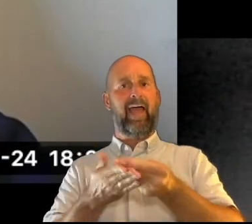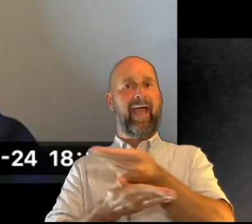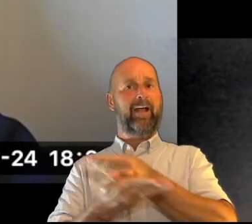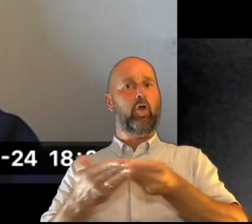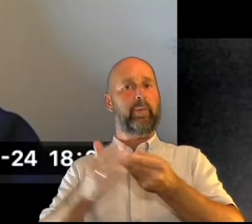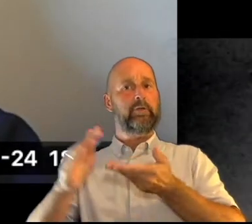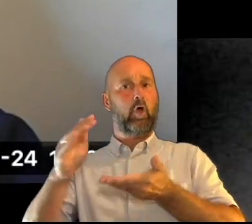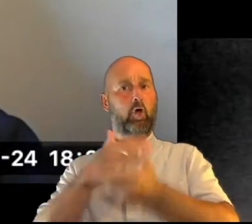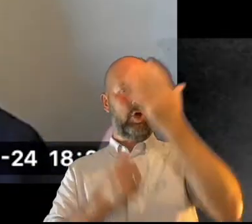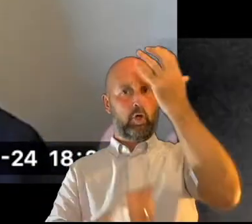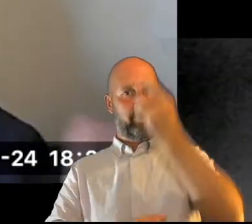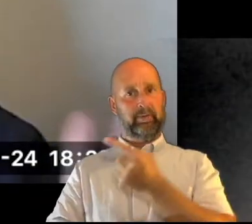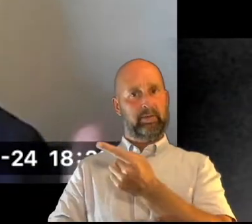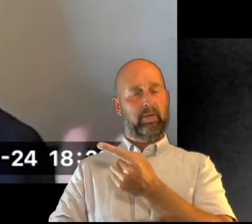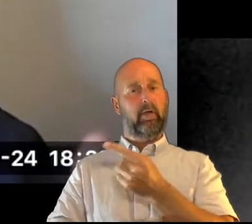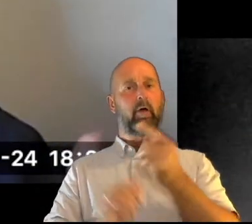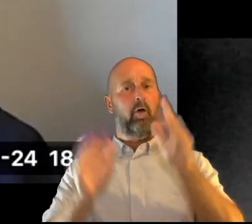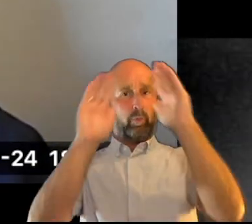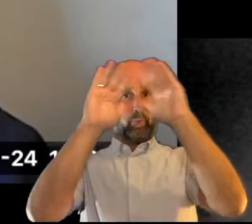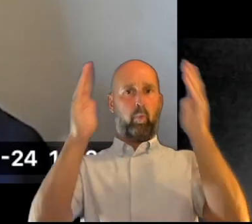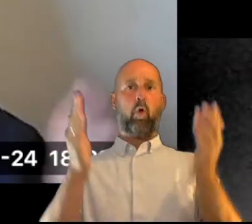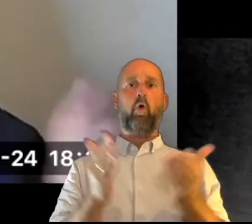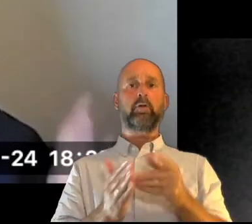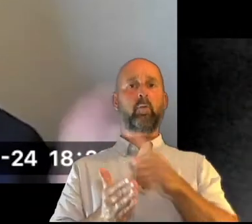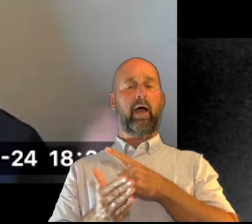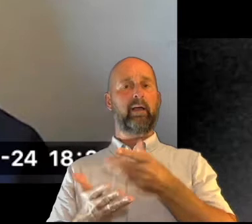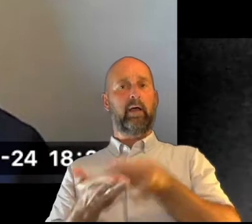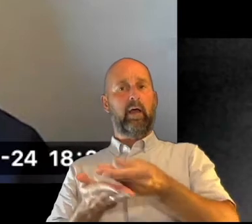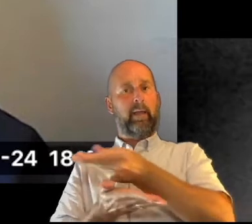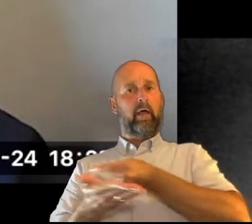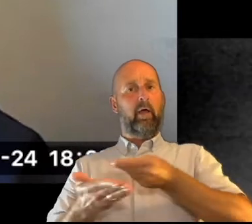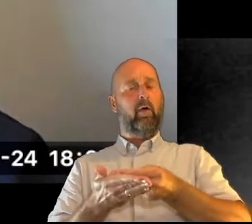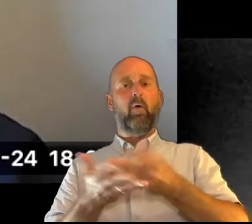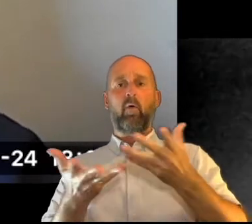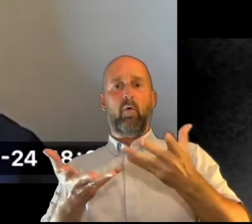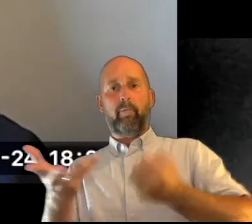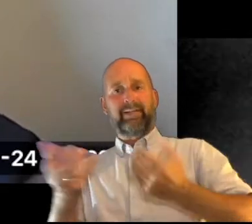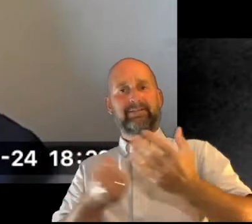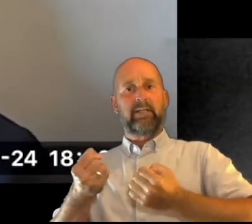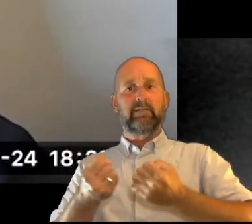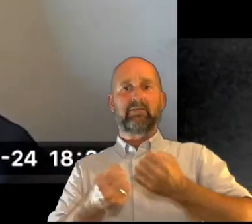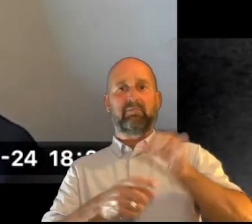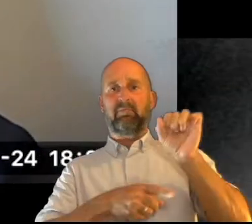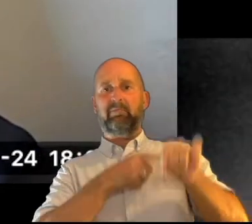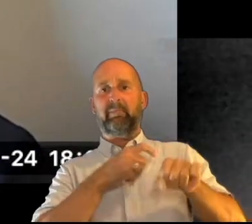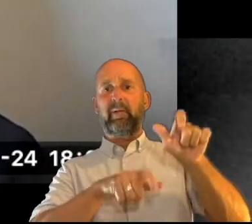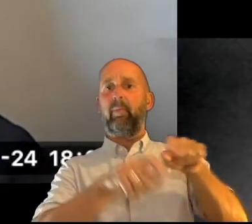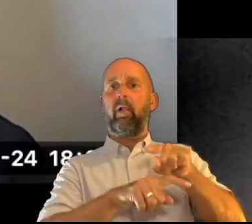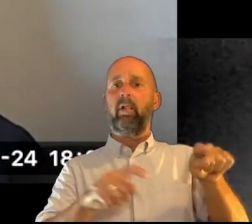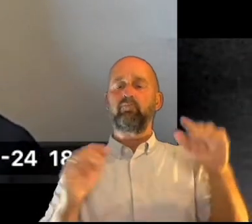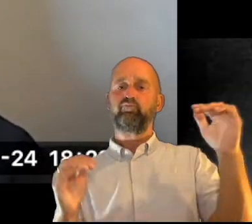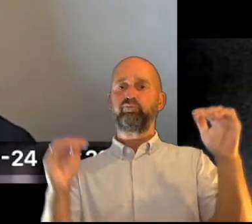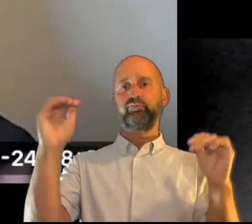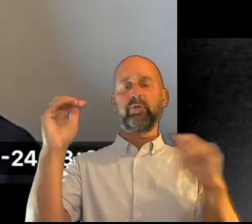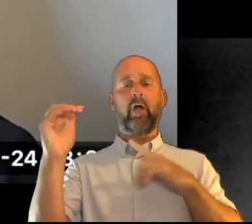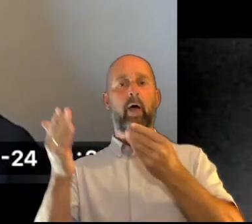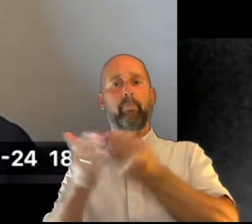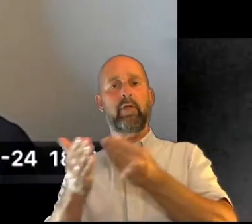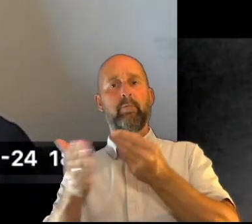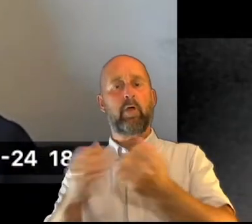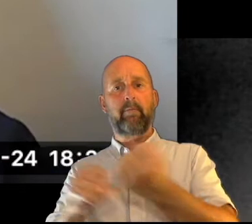government. And it's all about what the world looks like when business and money means more than people. So she's very much about that. It's all about money and